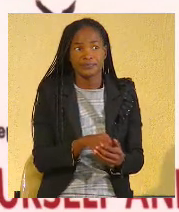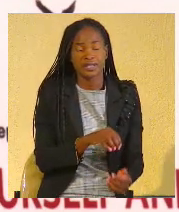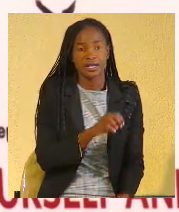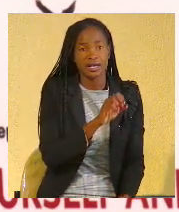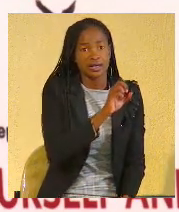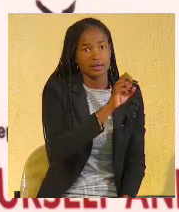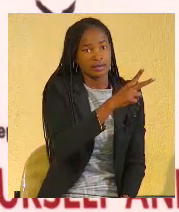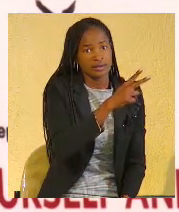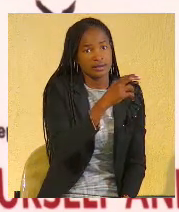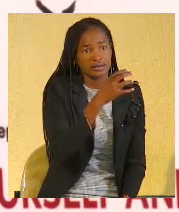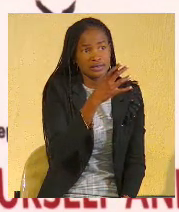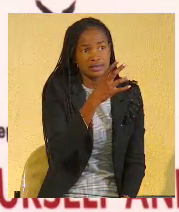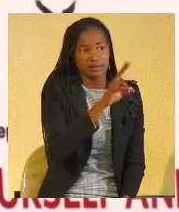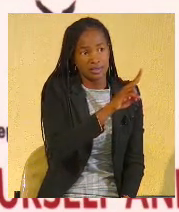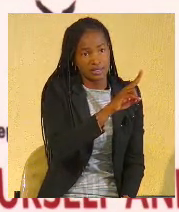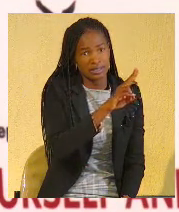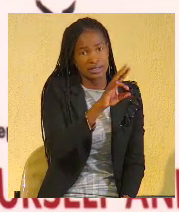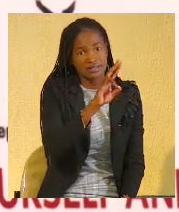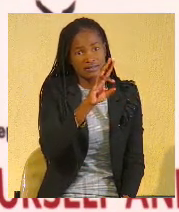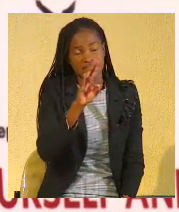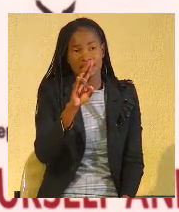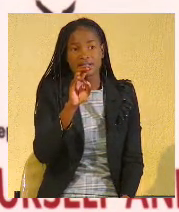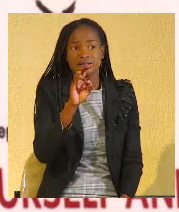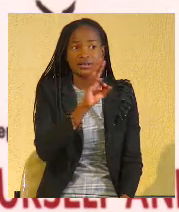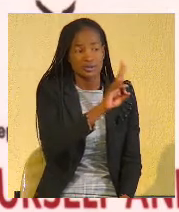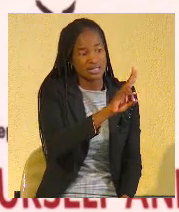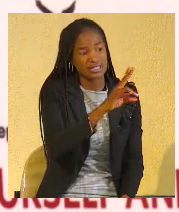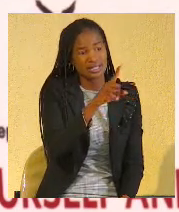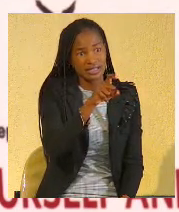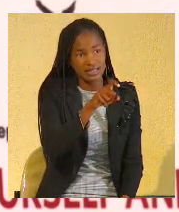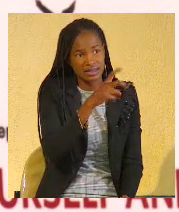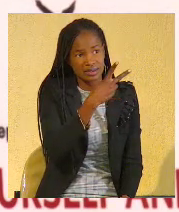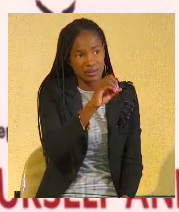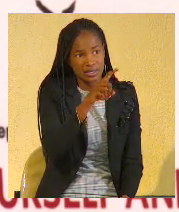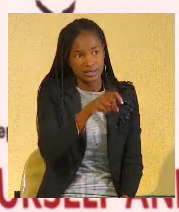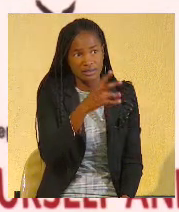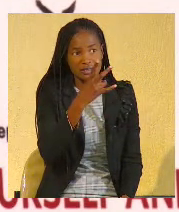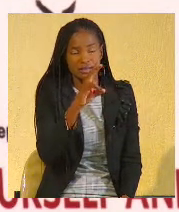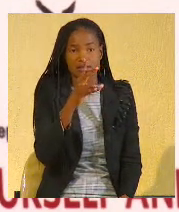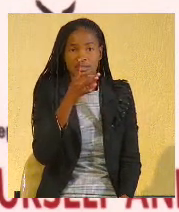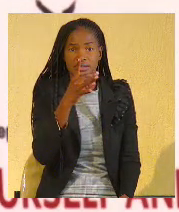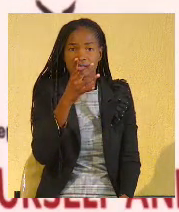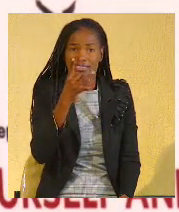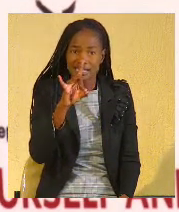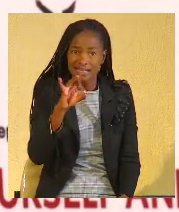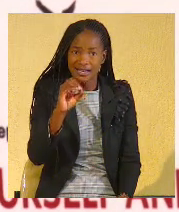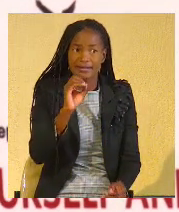40,788 applications are currently being processed for payment